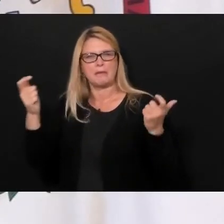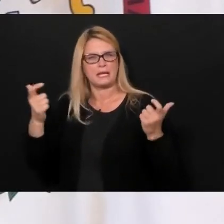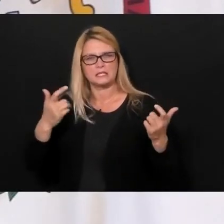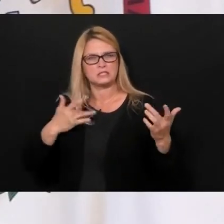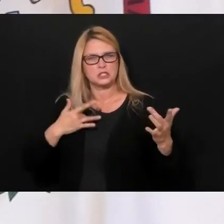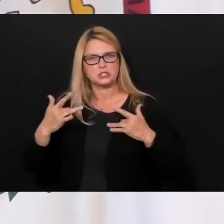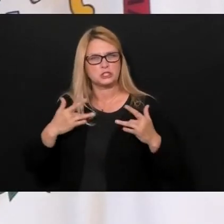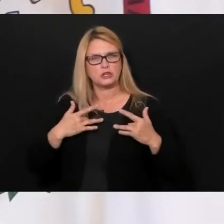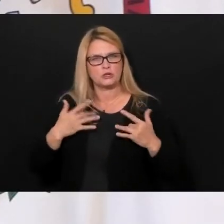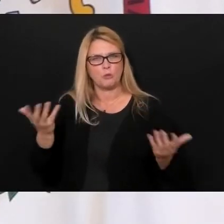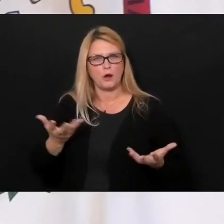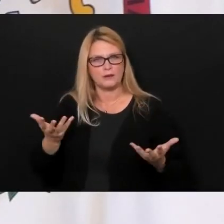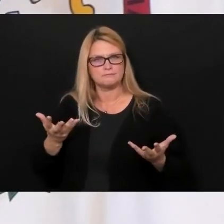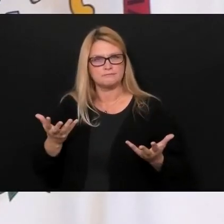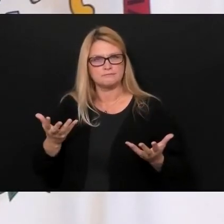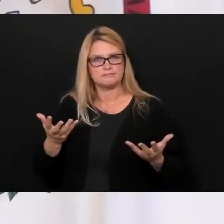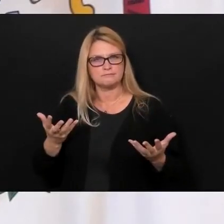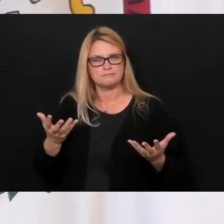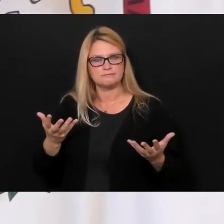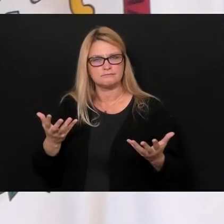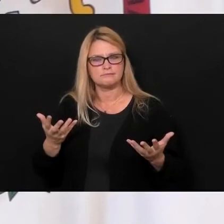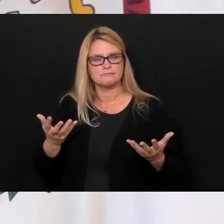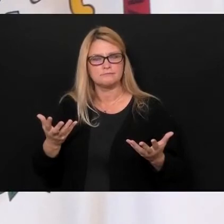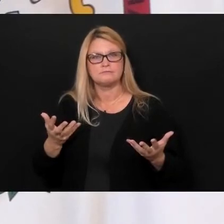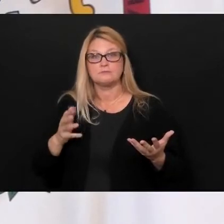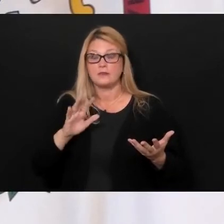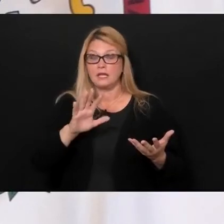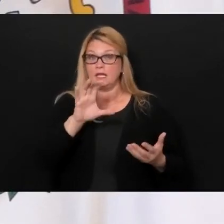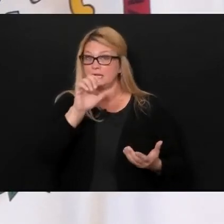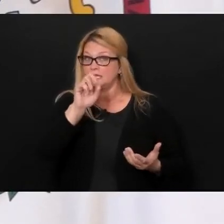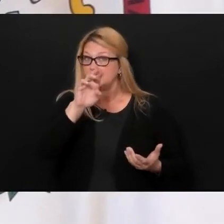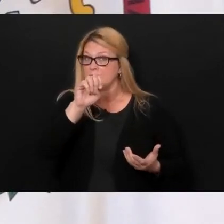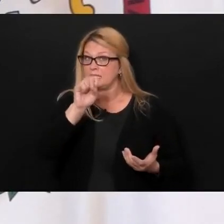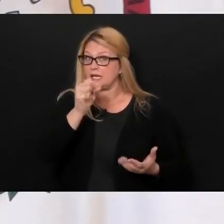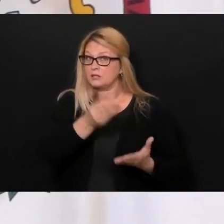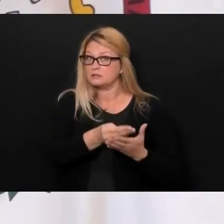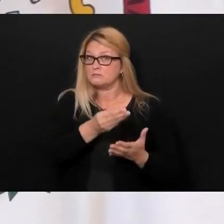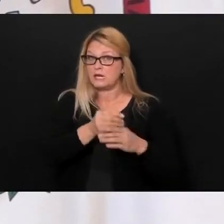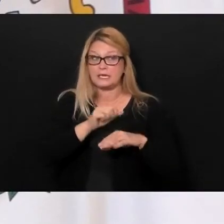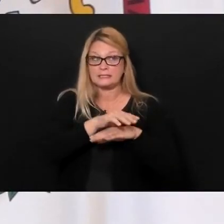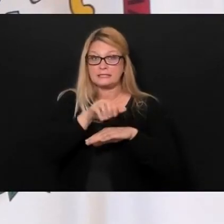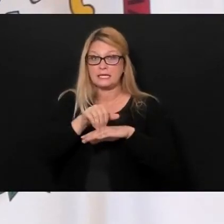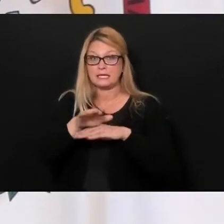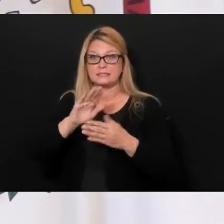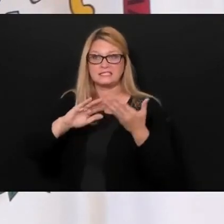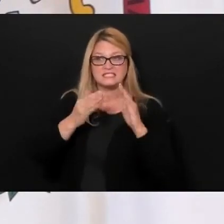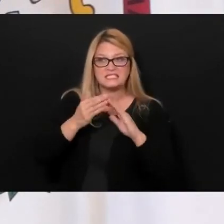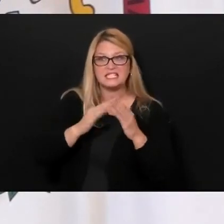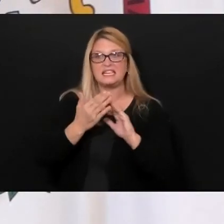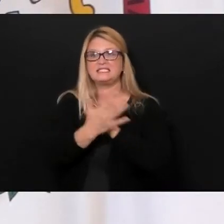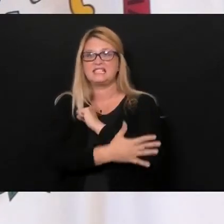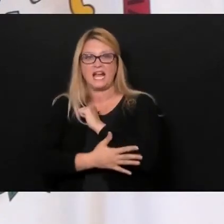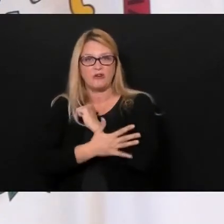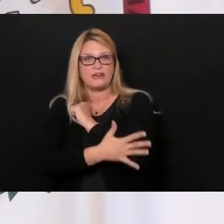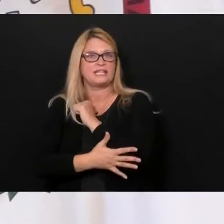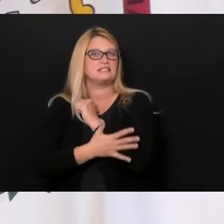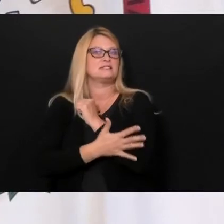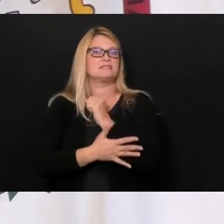it was just this. And when the CARES money goes out to the cities and the counties or the county commissions or